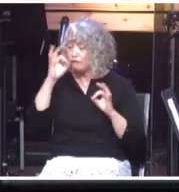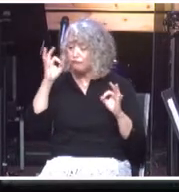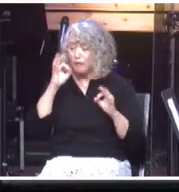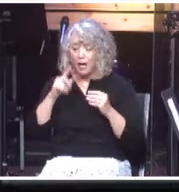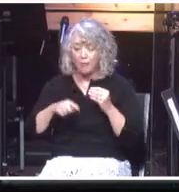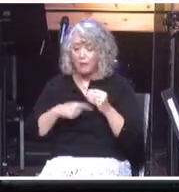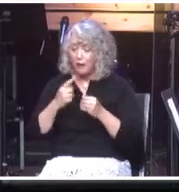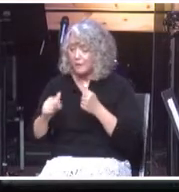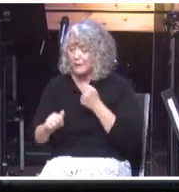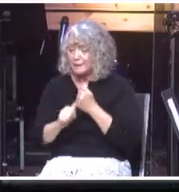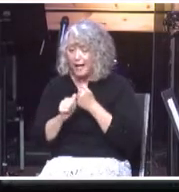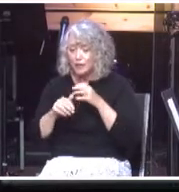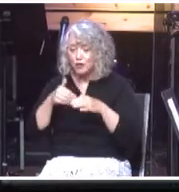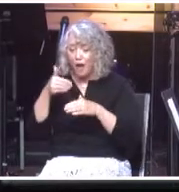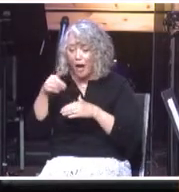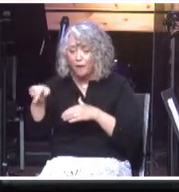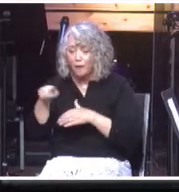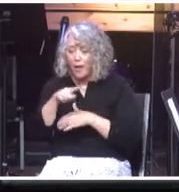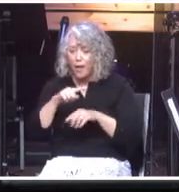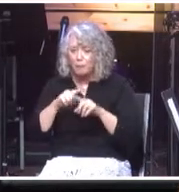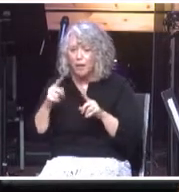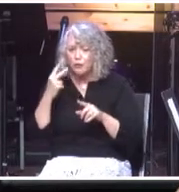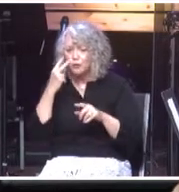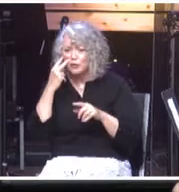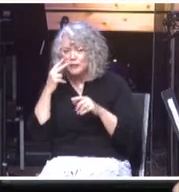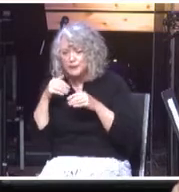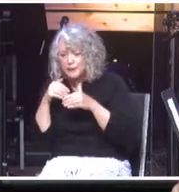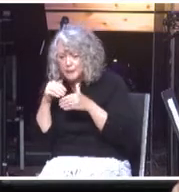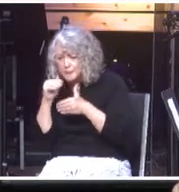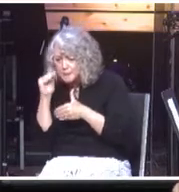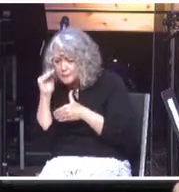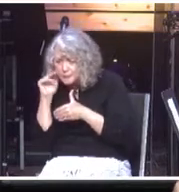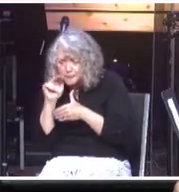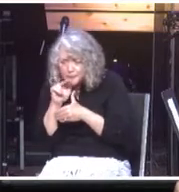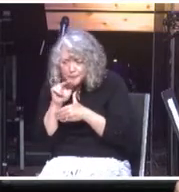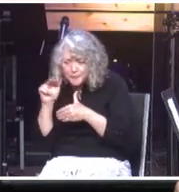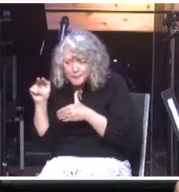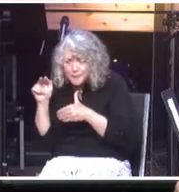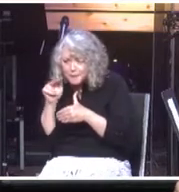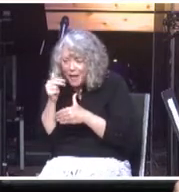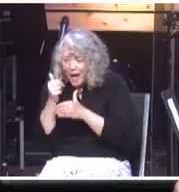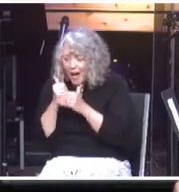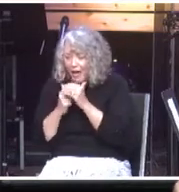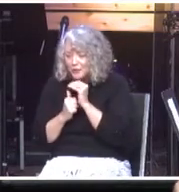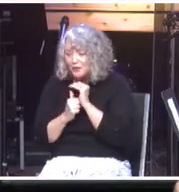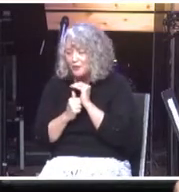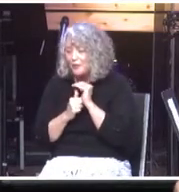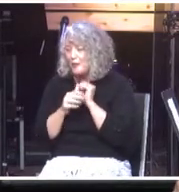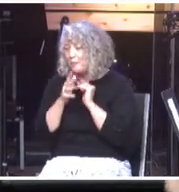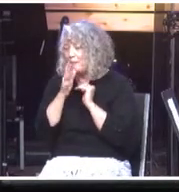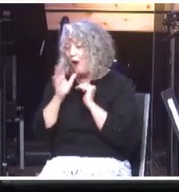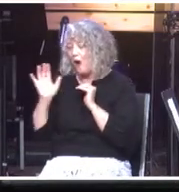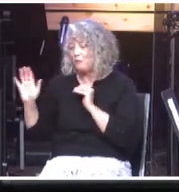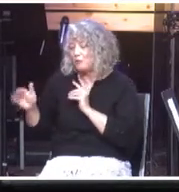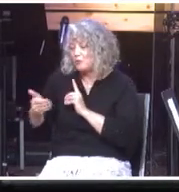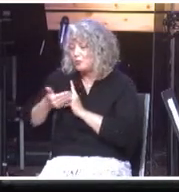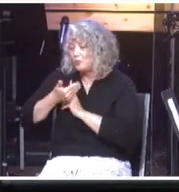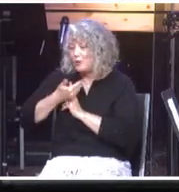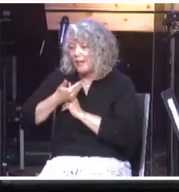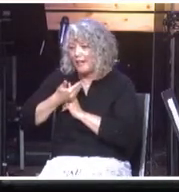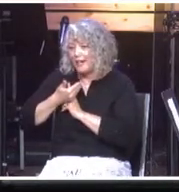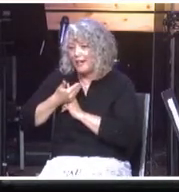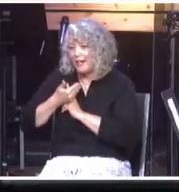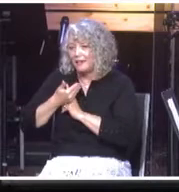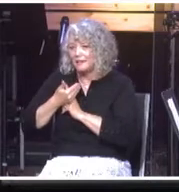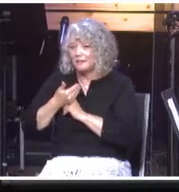they, you can see them kind of peering out into the world from underneath the safety of their mother's sheltering wing. Now, you know, there's a